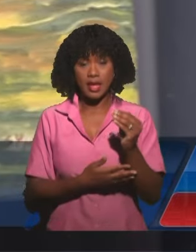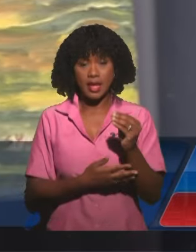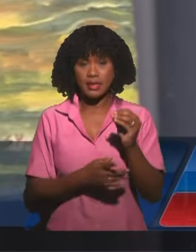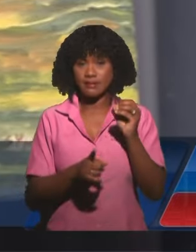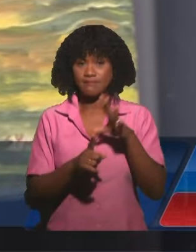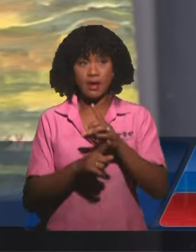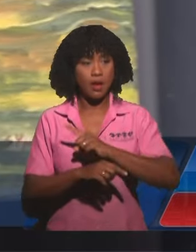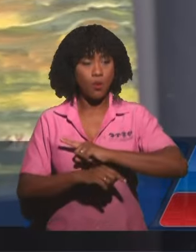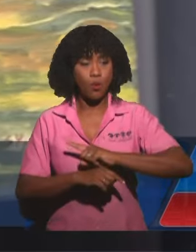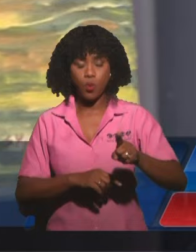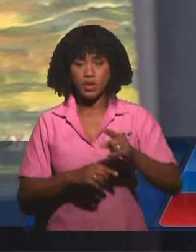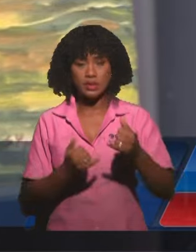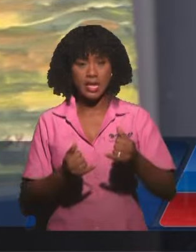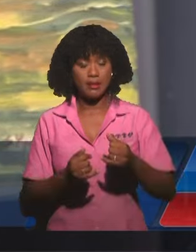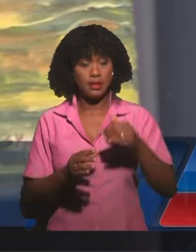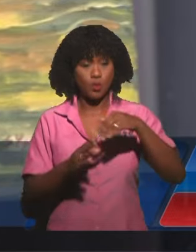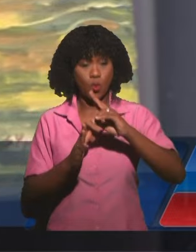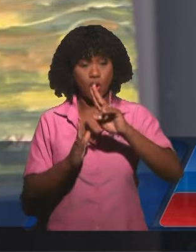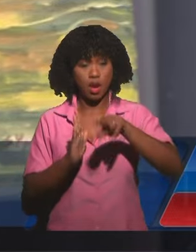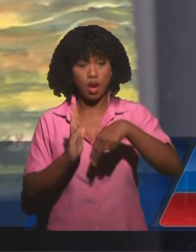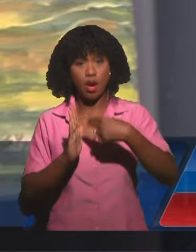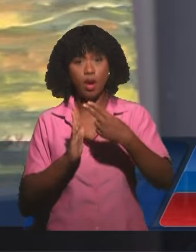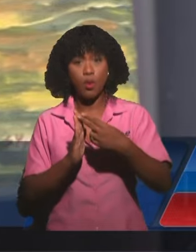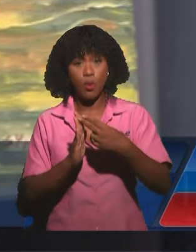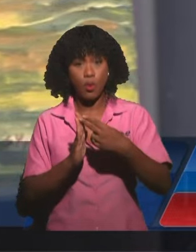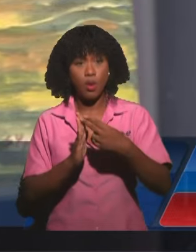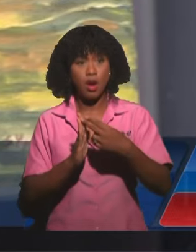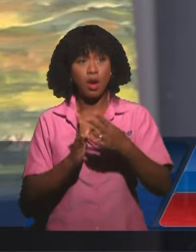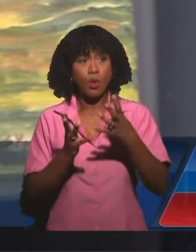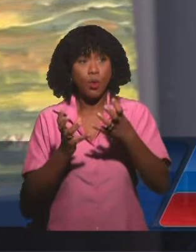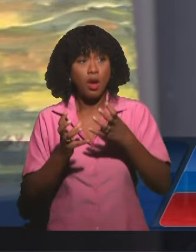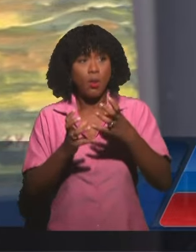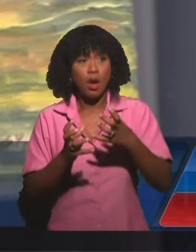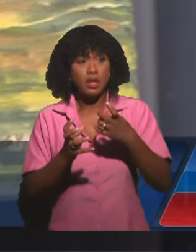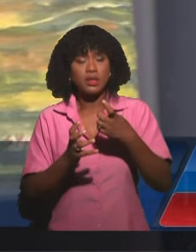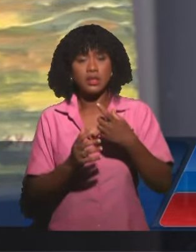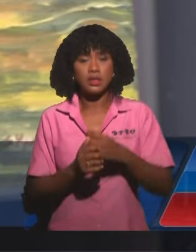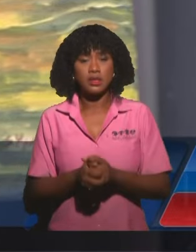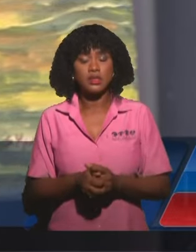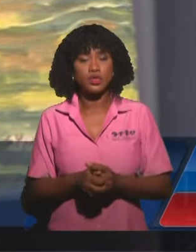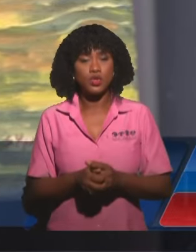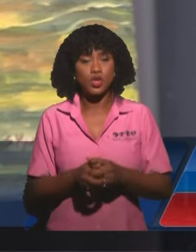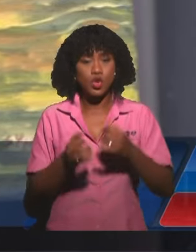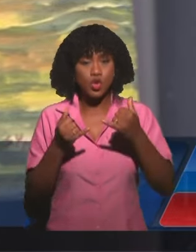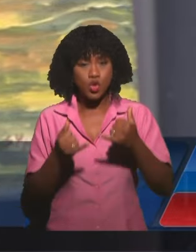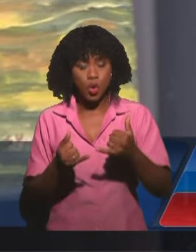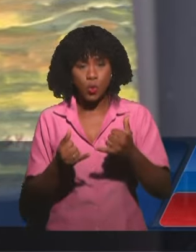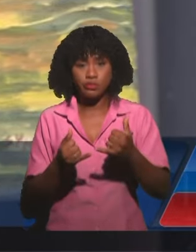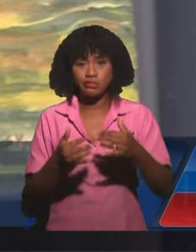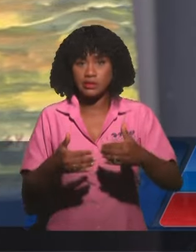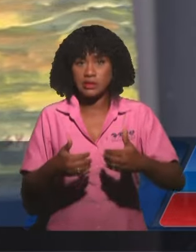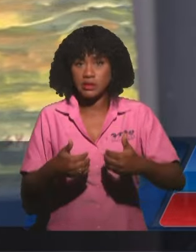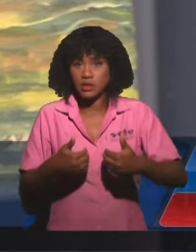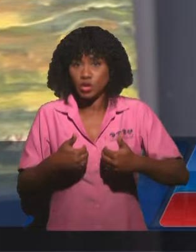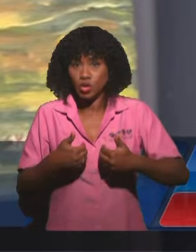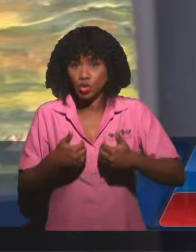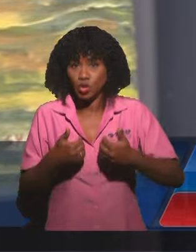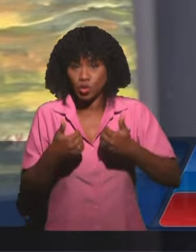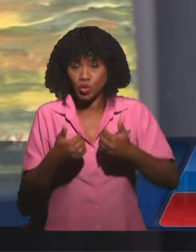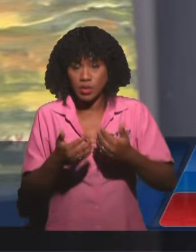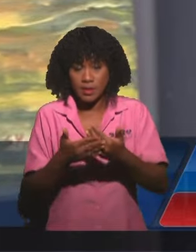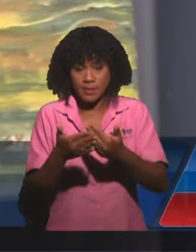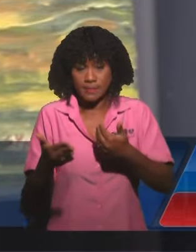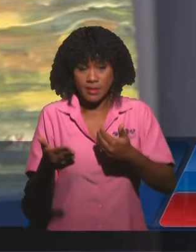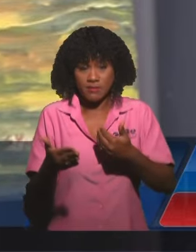effects are immediate. And within an hour or two, you're going to have withdrawal symptoms. So you find out that our population, particularly before the